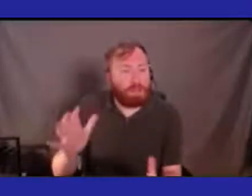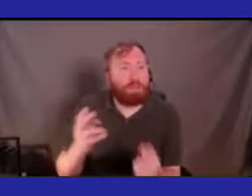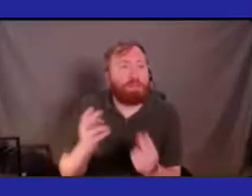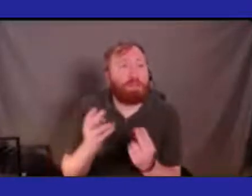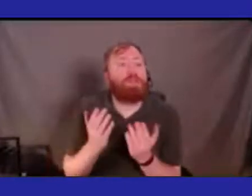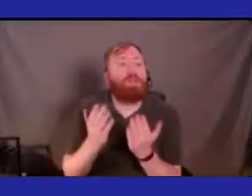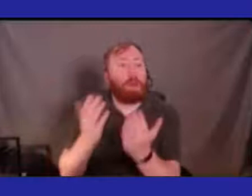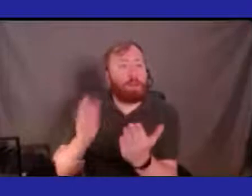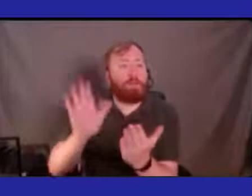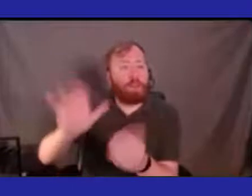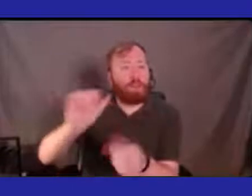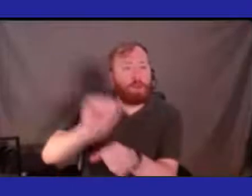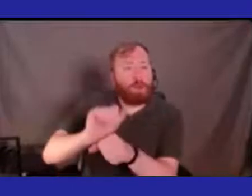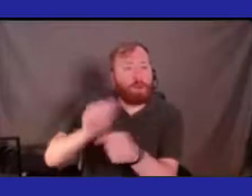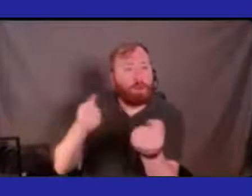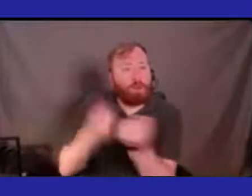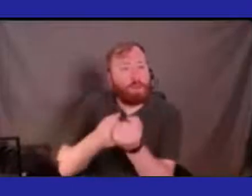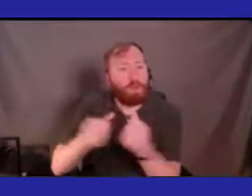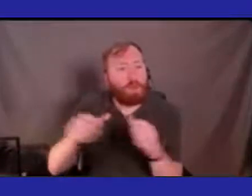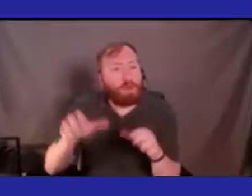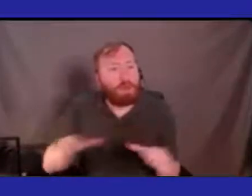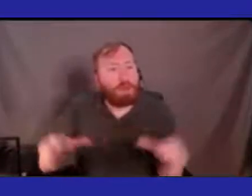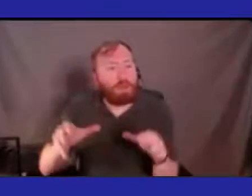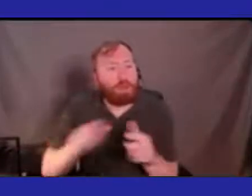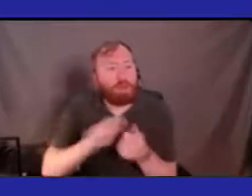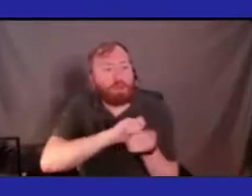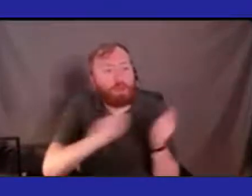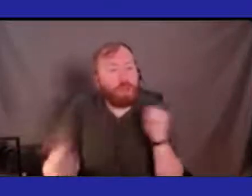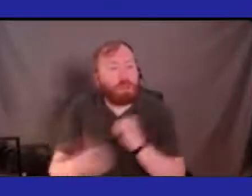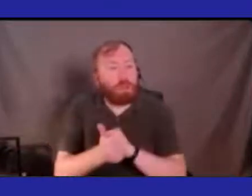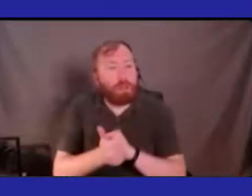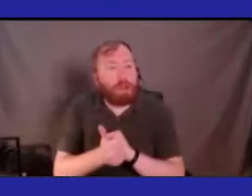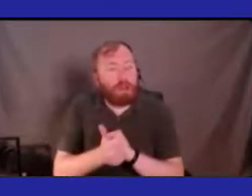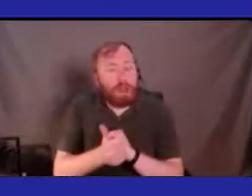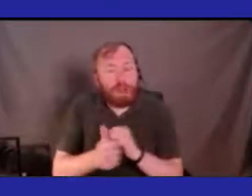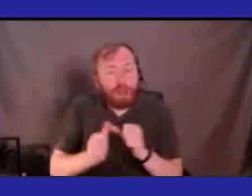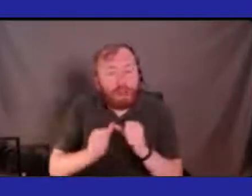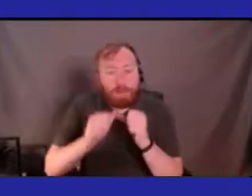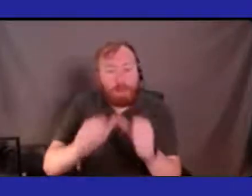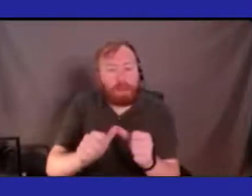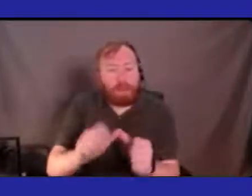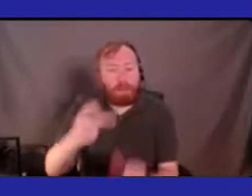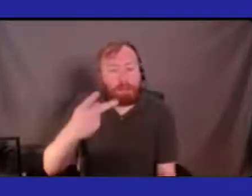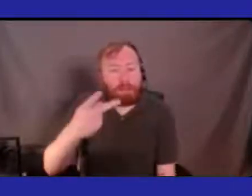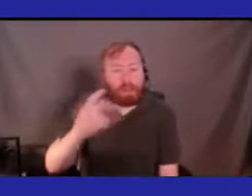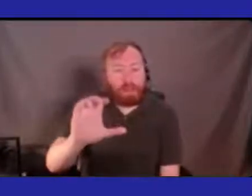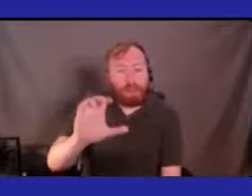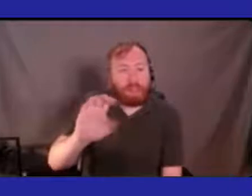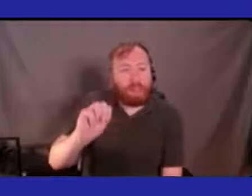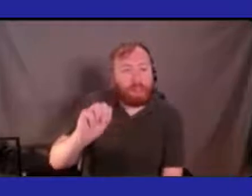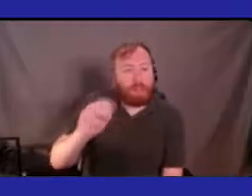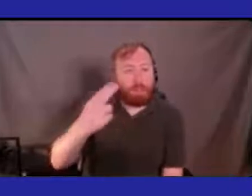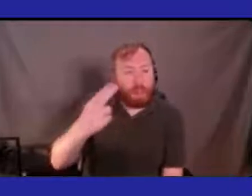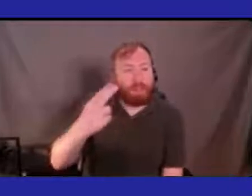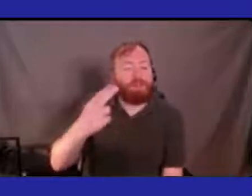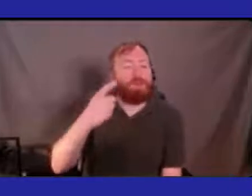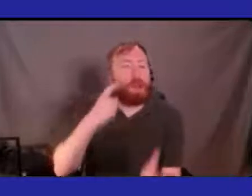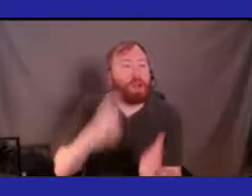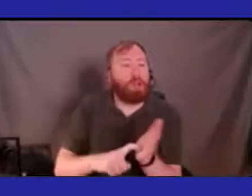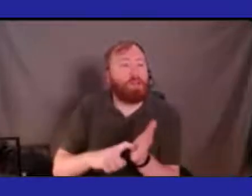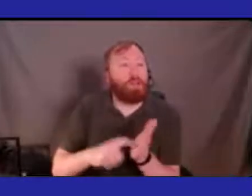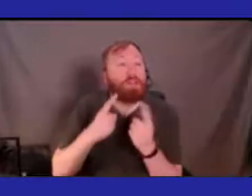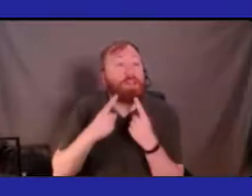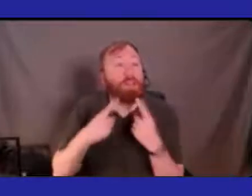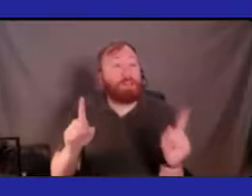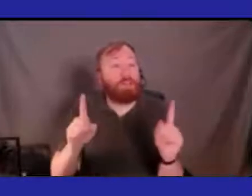supporting practices with transformation maintenance of the PCMH recognitions.